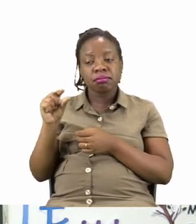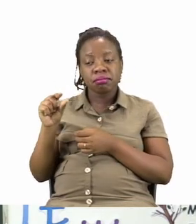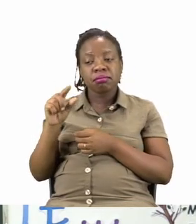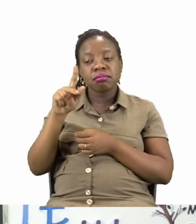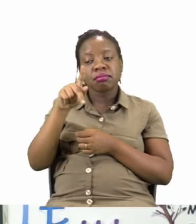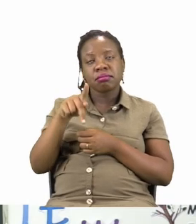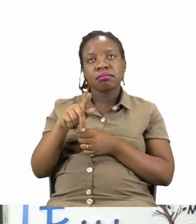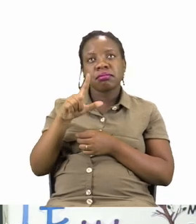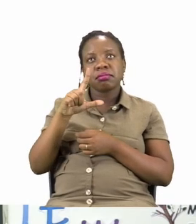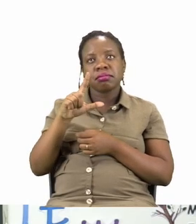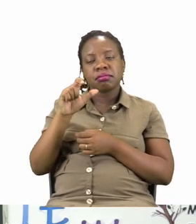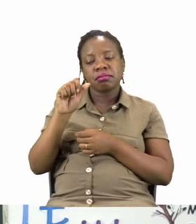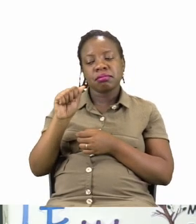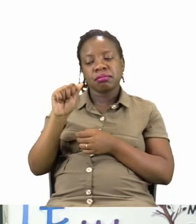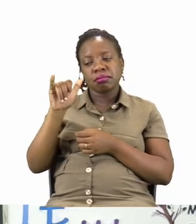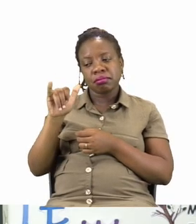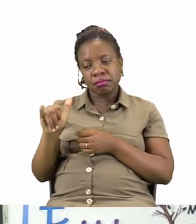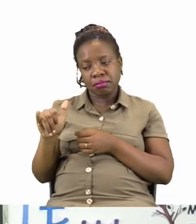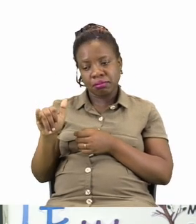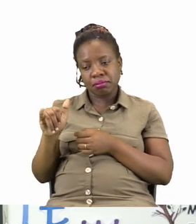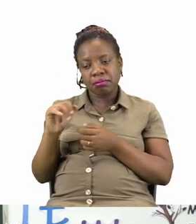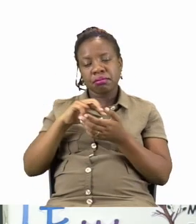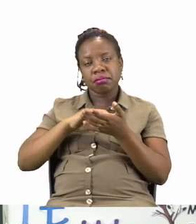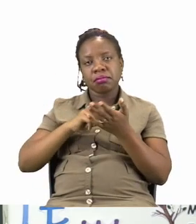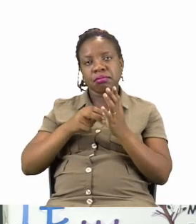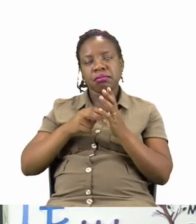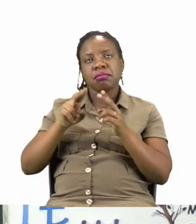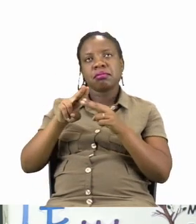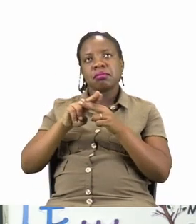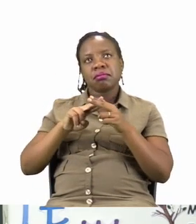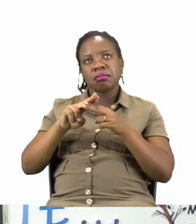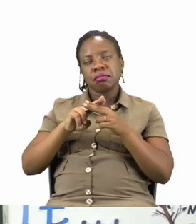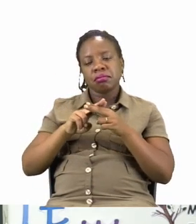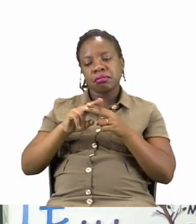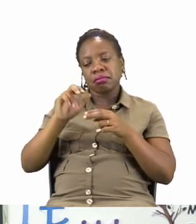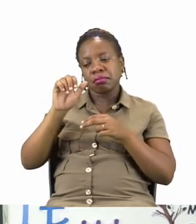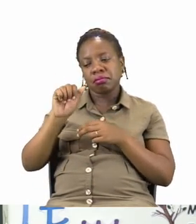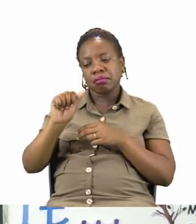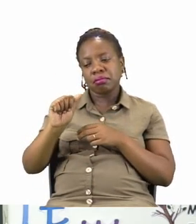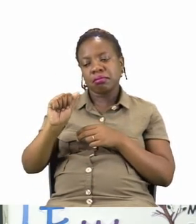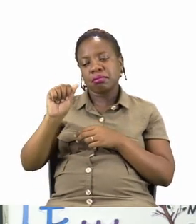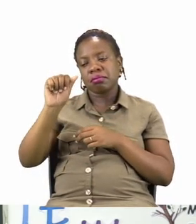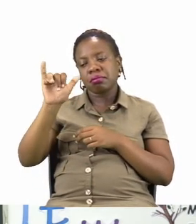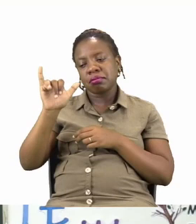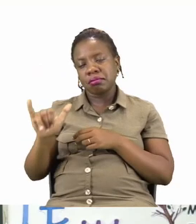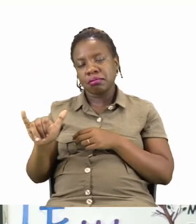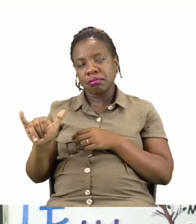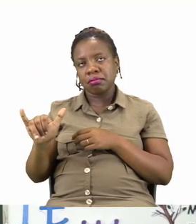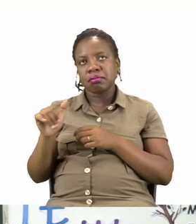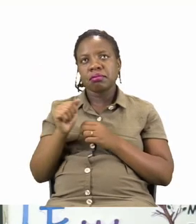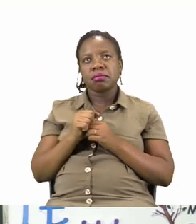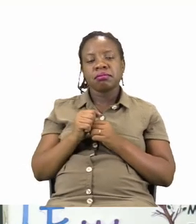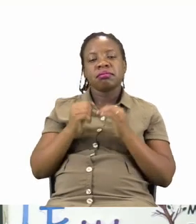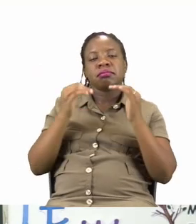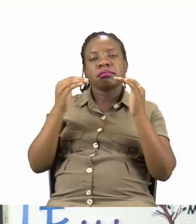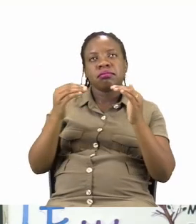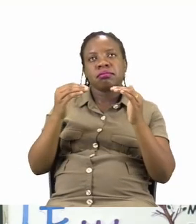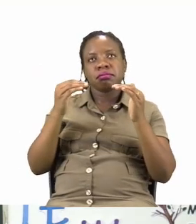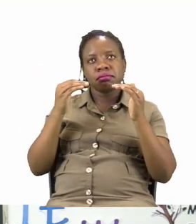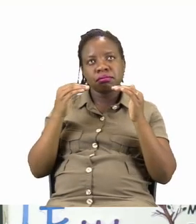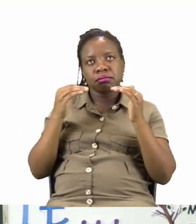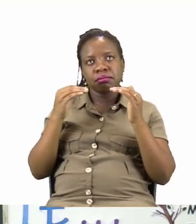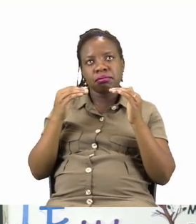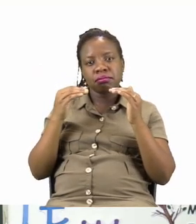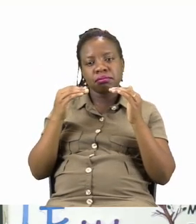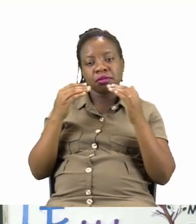spelled differently. Okay, now that is for number 1. You have to now go ahead and